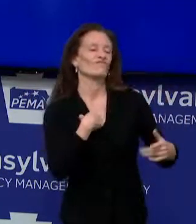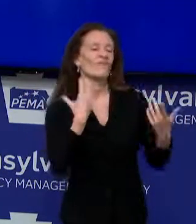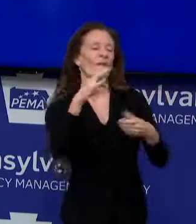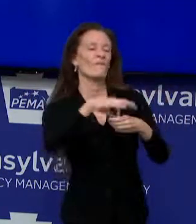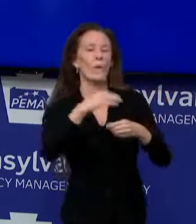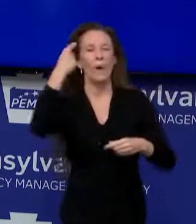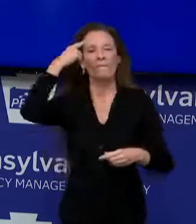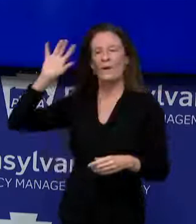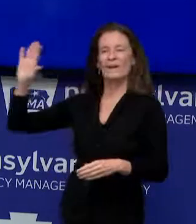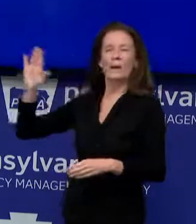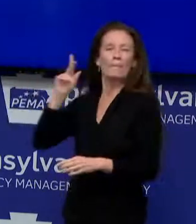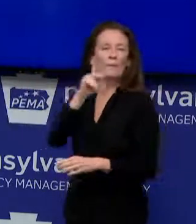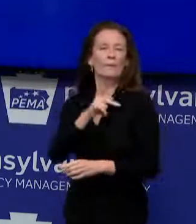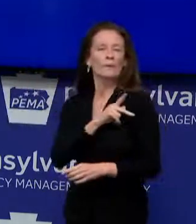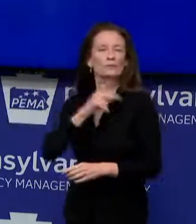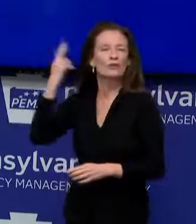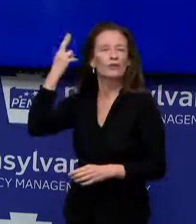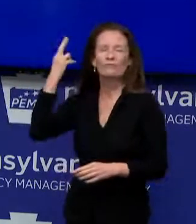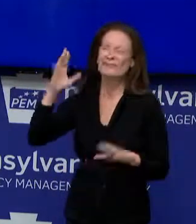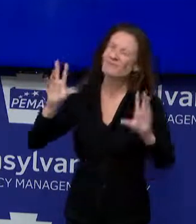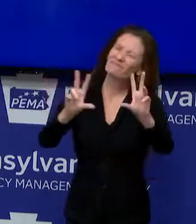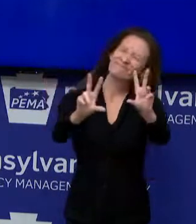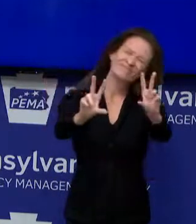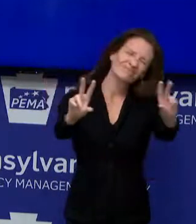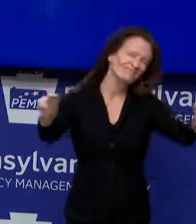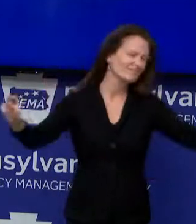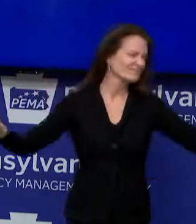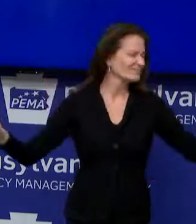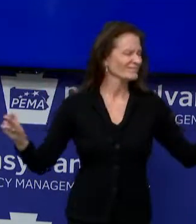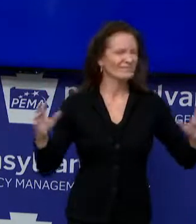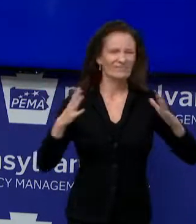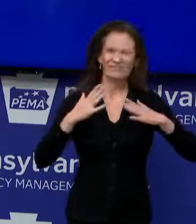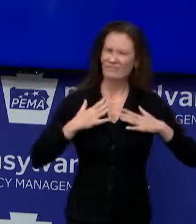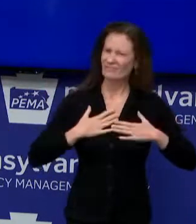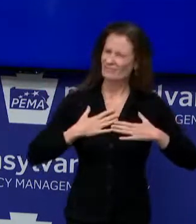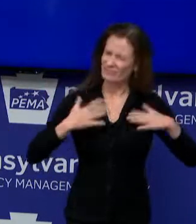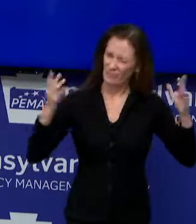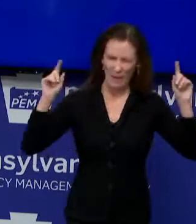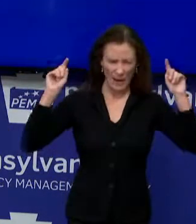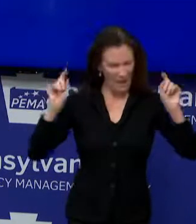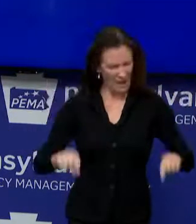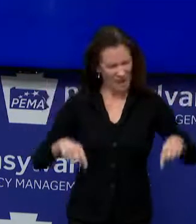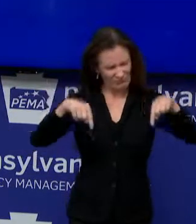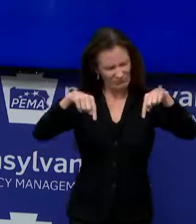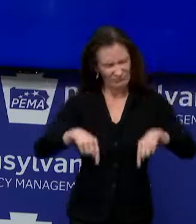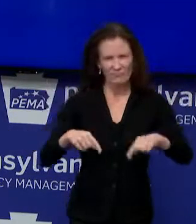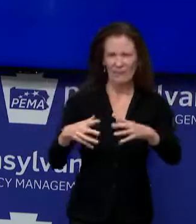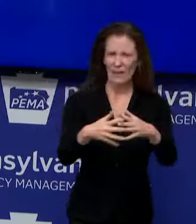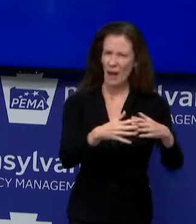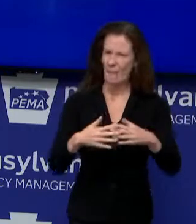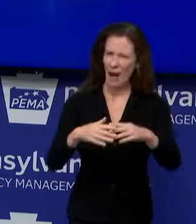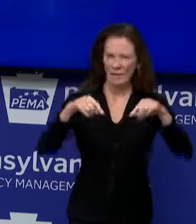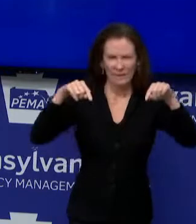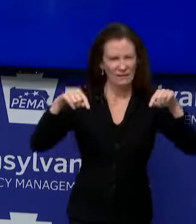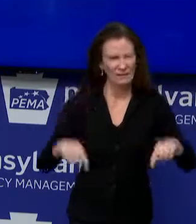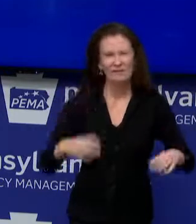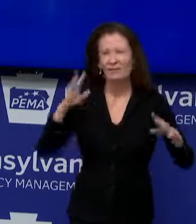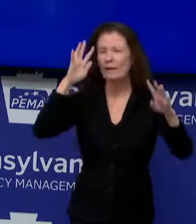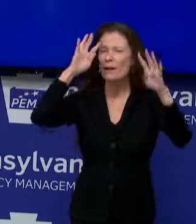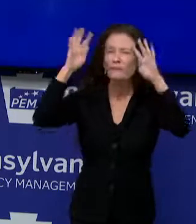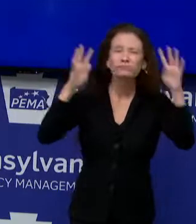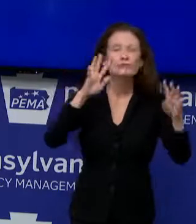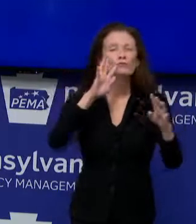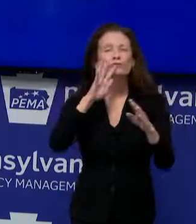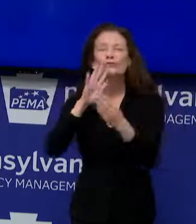stand unchallenged. By spreading myths and telling lies about our elections and the hardworking county election officials who administer